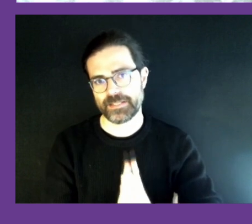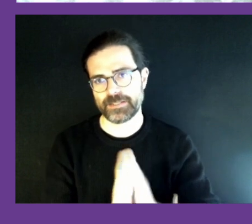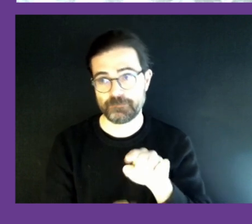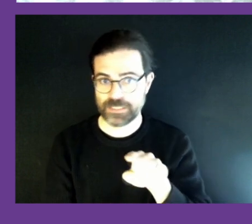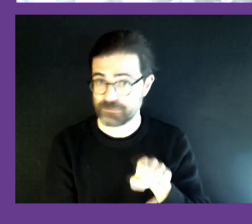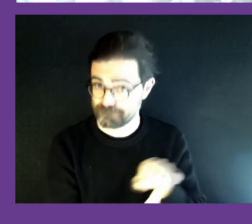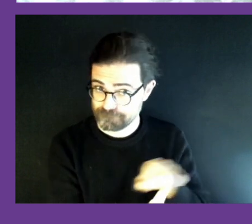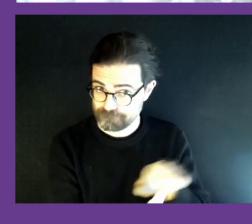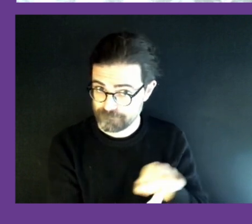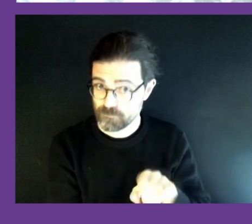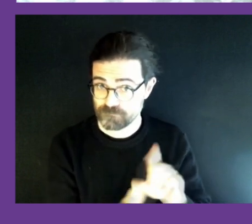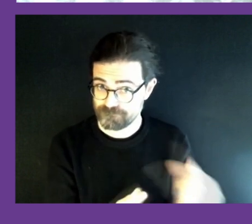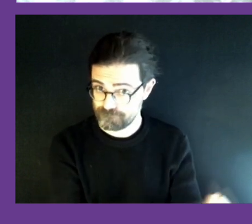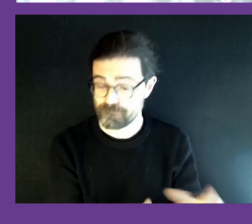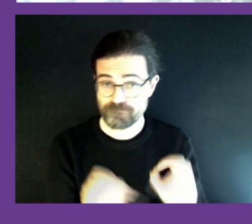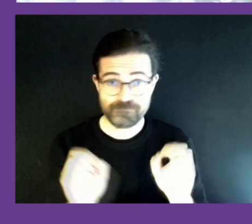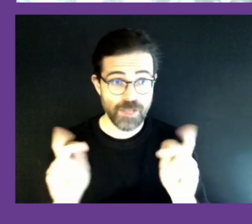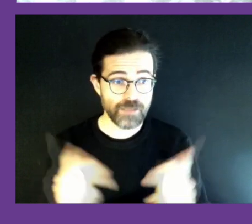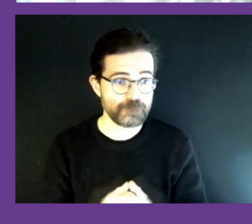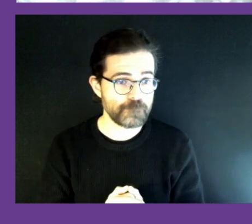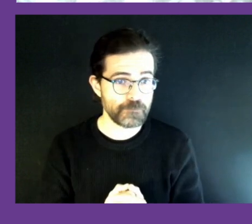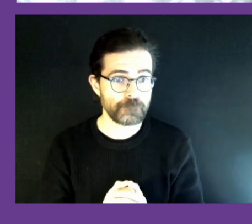Next, let's move to the next slide, please.